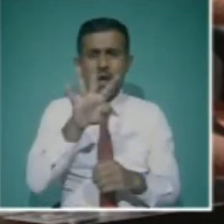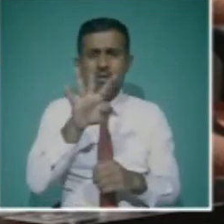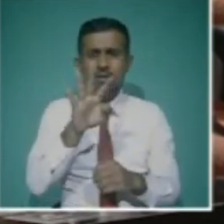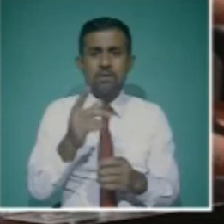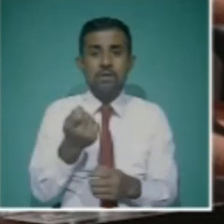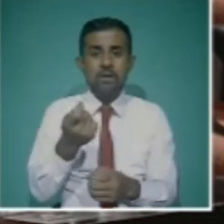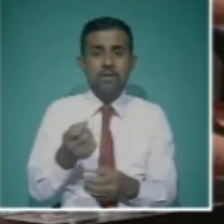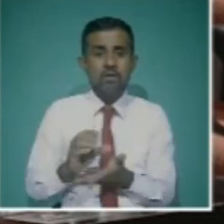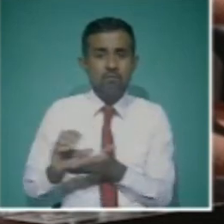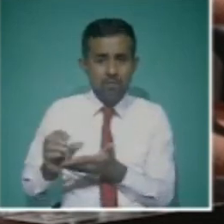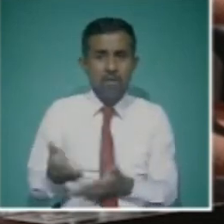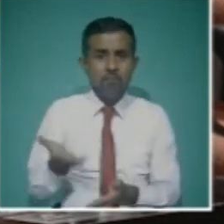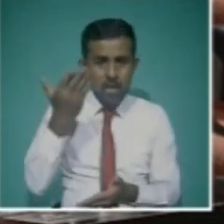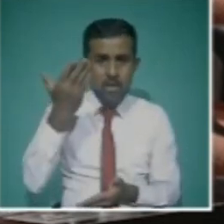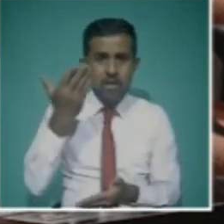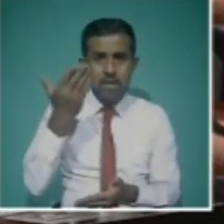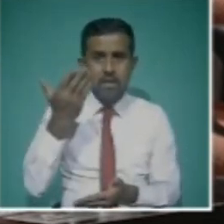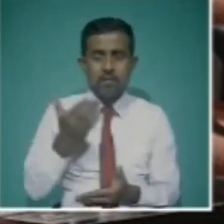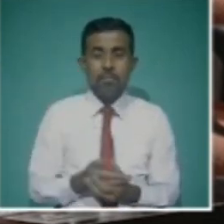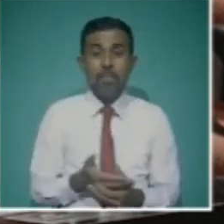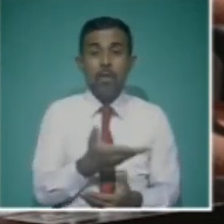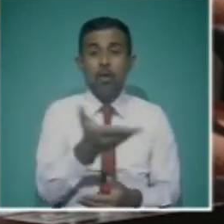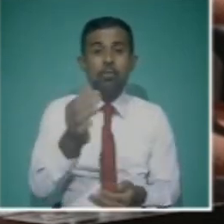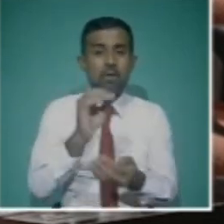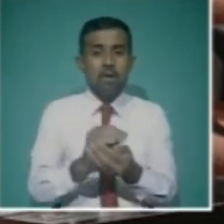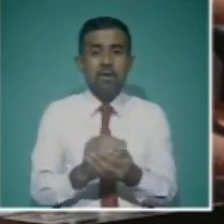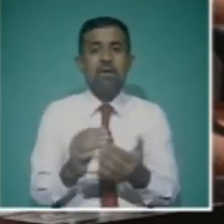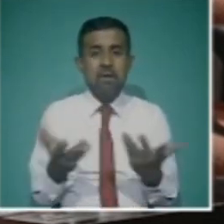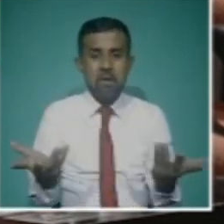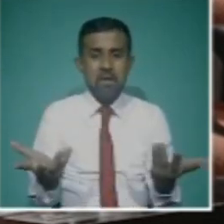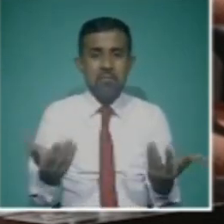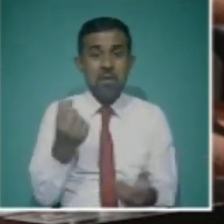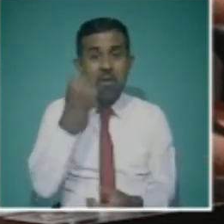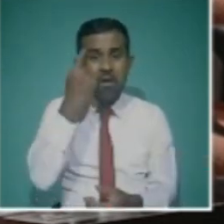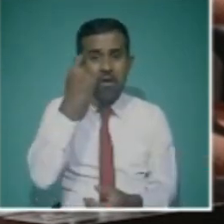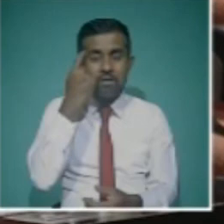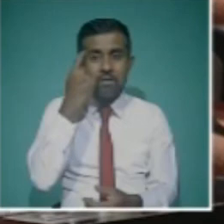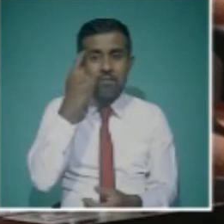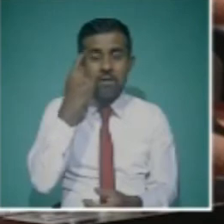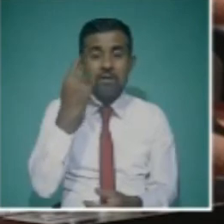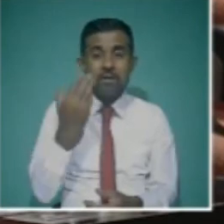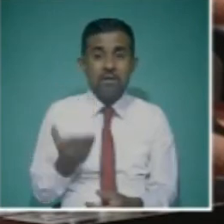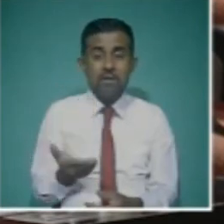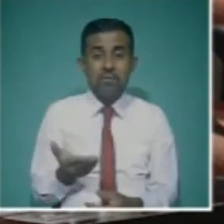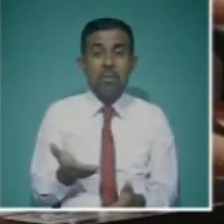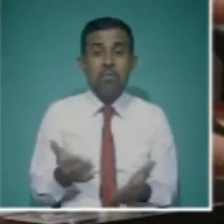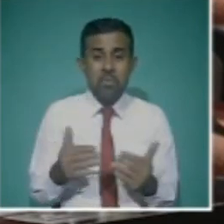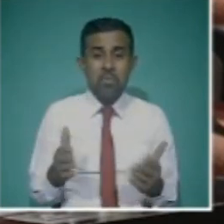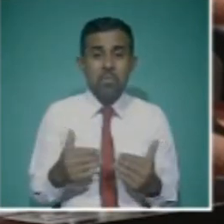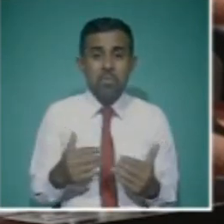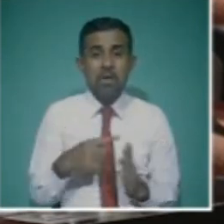It is your insecurities that will result in you pulling this country down further and further.